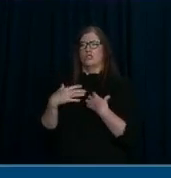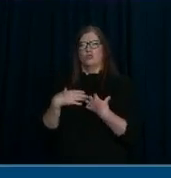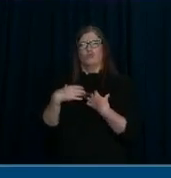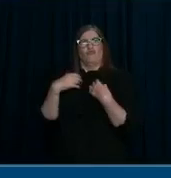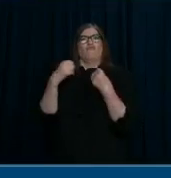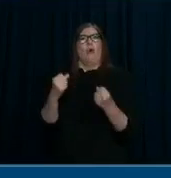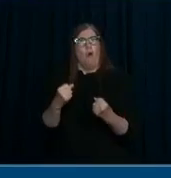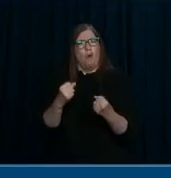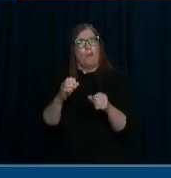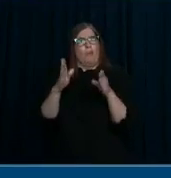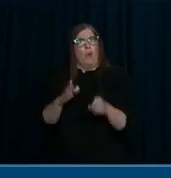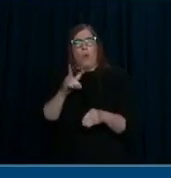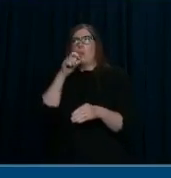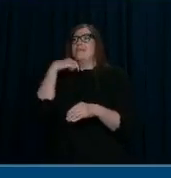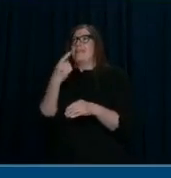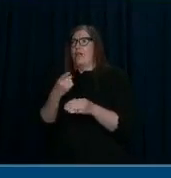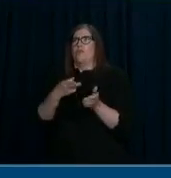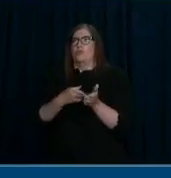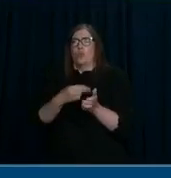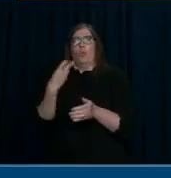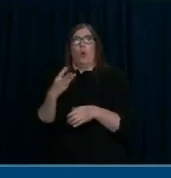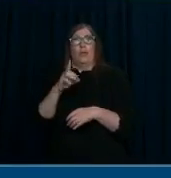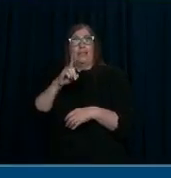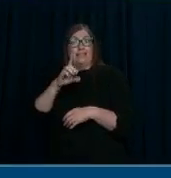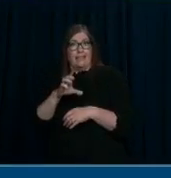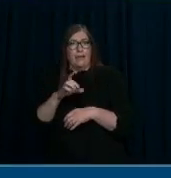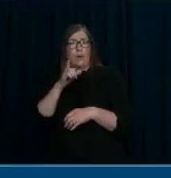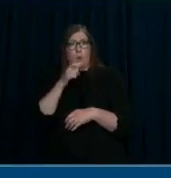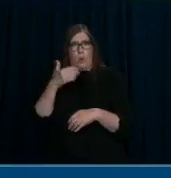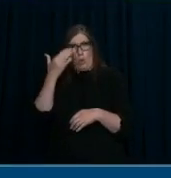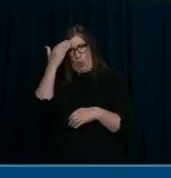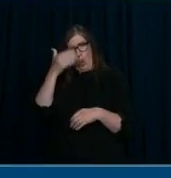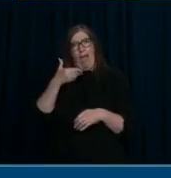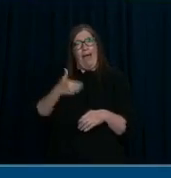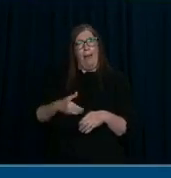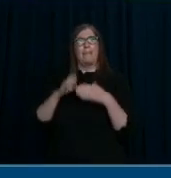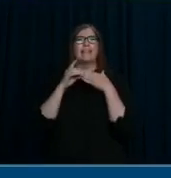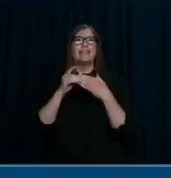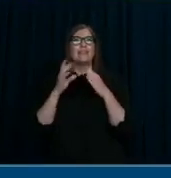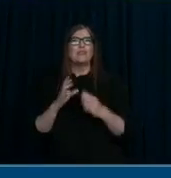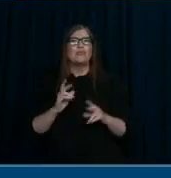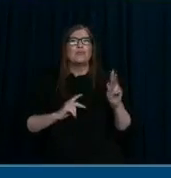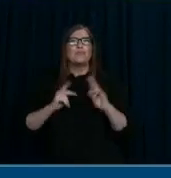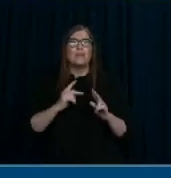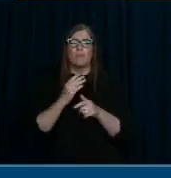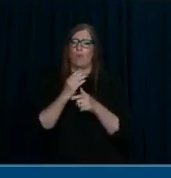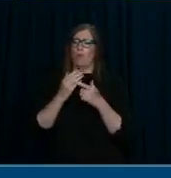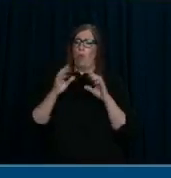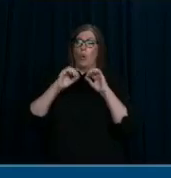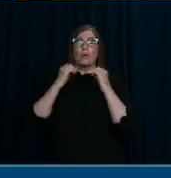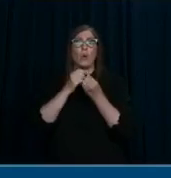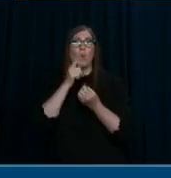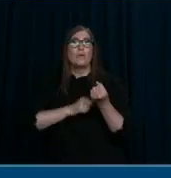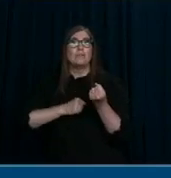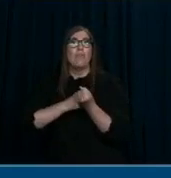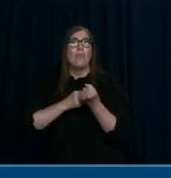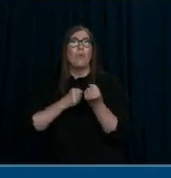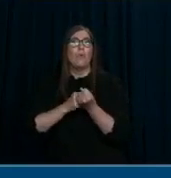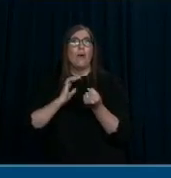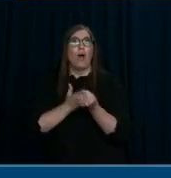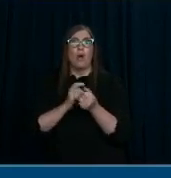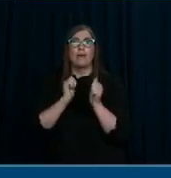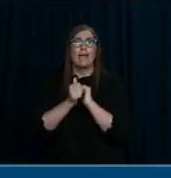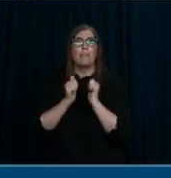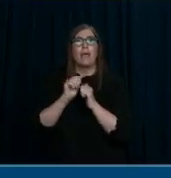teller to Washington, D.C. And here's who knows I am that leader: the people and the organizations supporting our campaign.